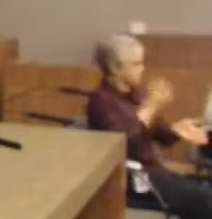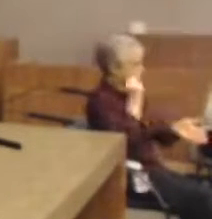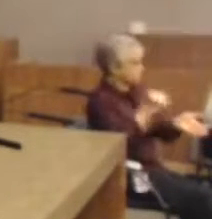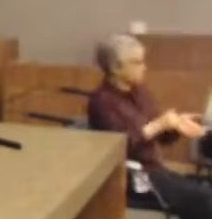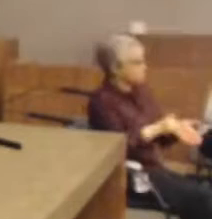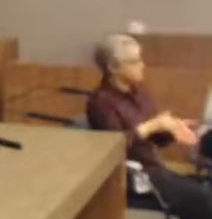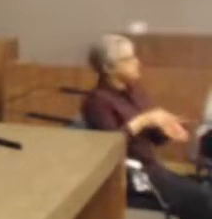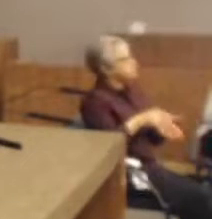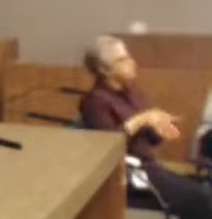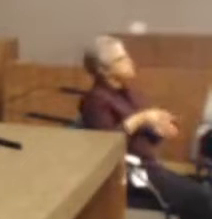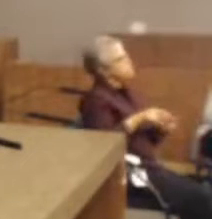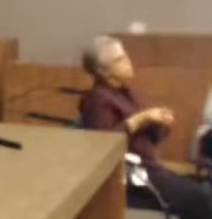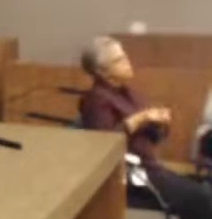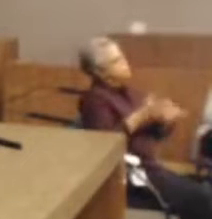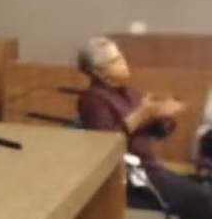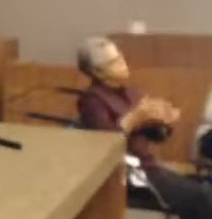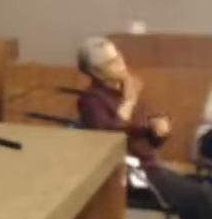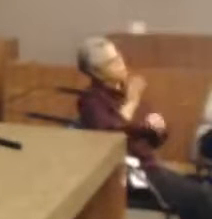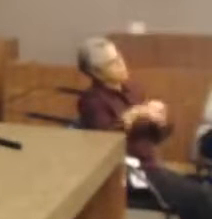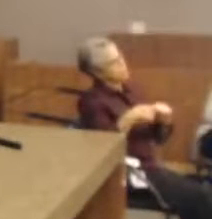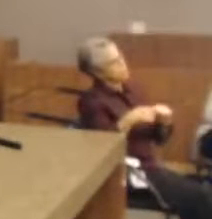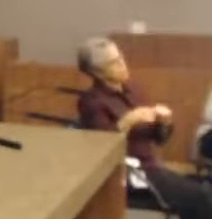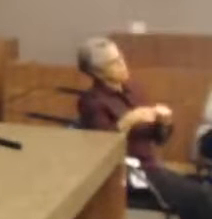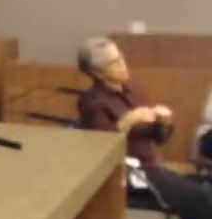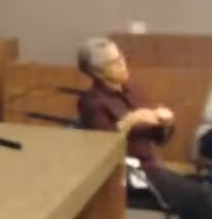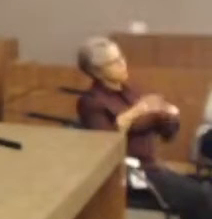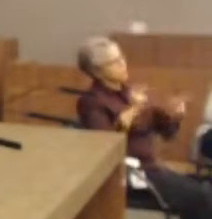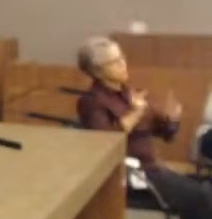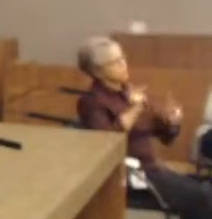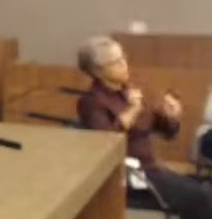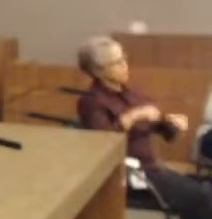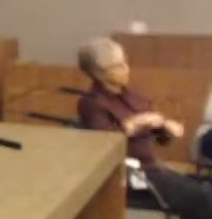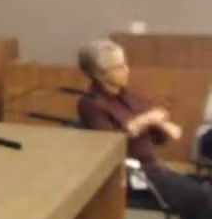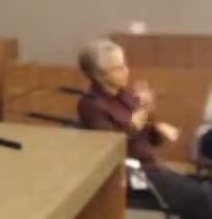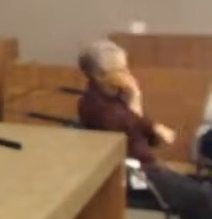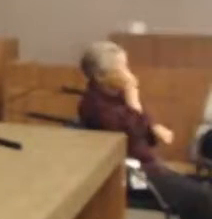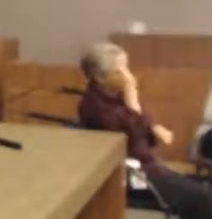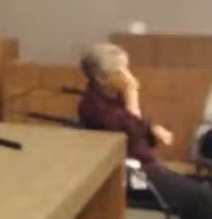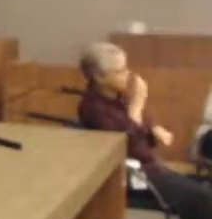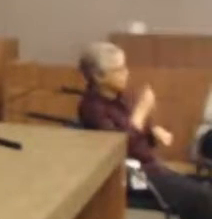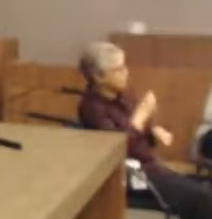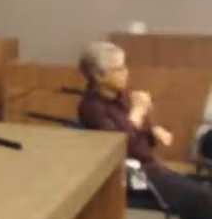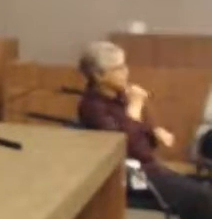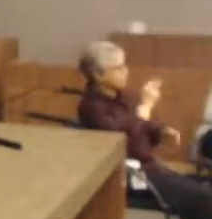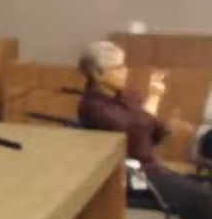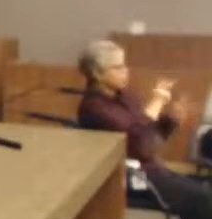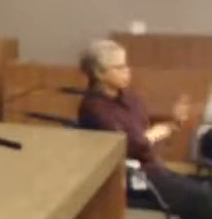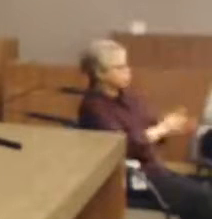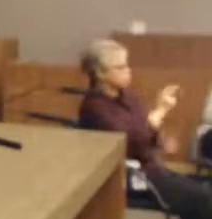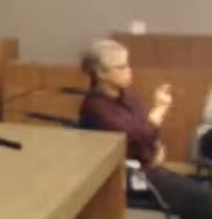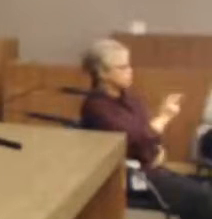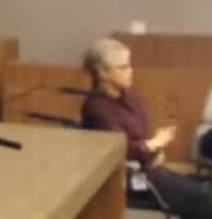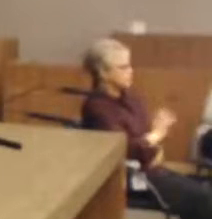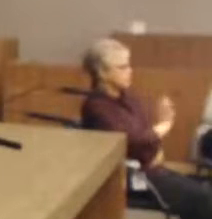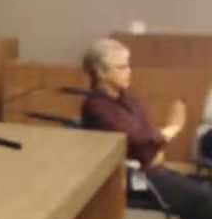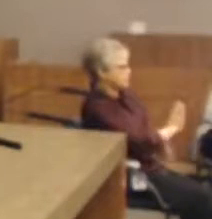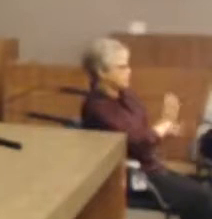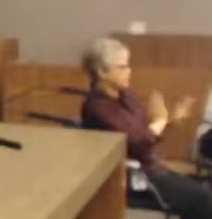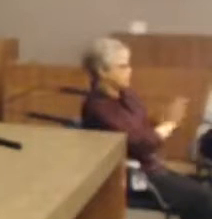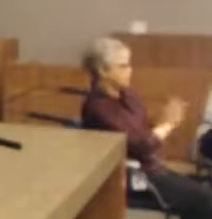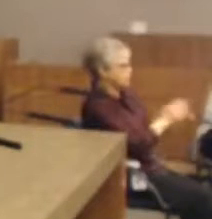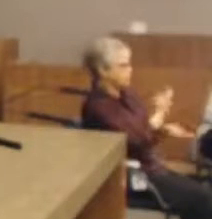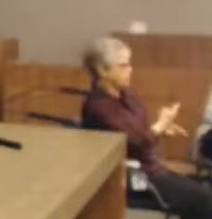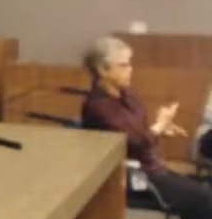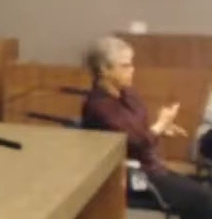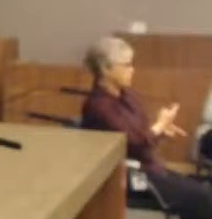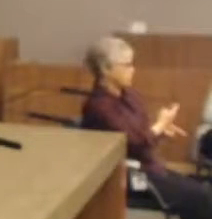be misread. So their affect, their behavior, or their emotions can be misread. Because this might be some of the information that you're coming into contact with that